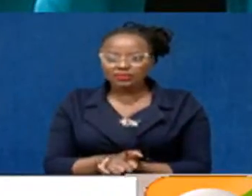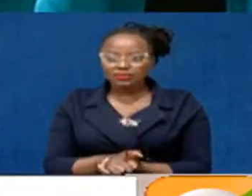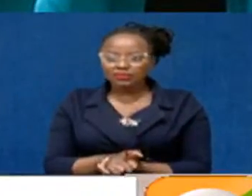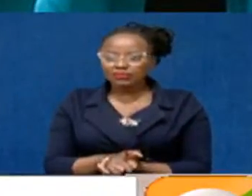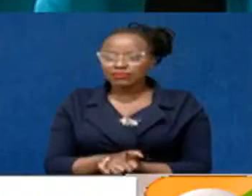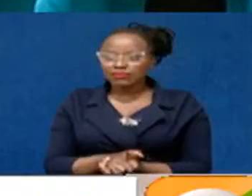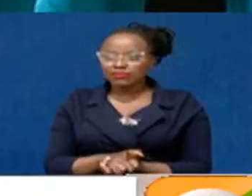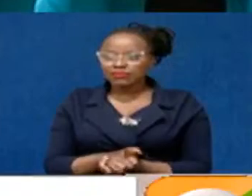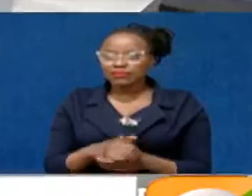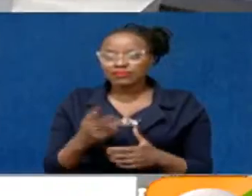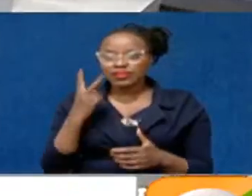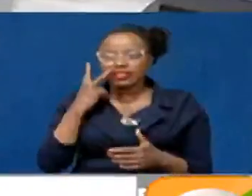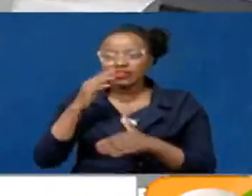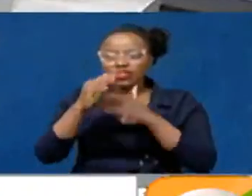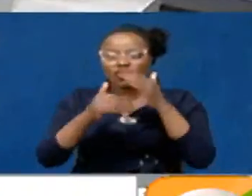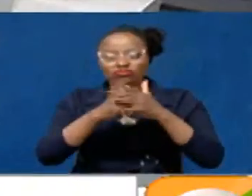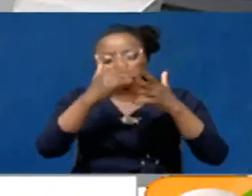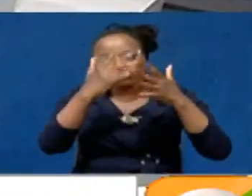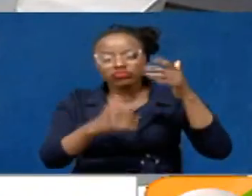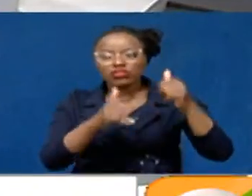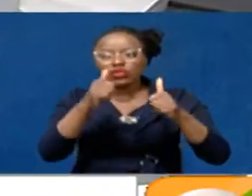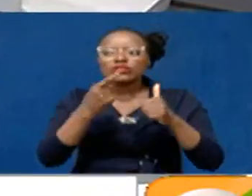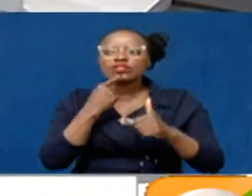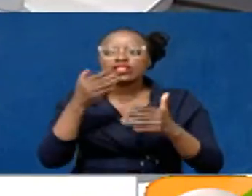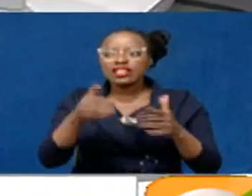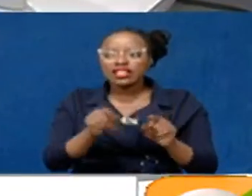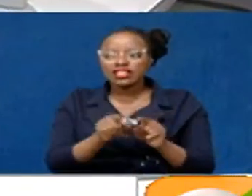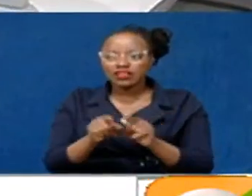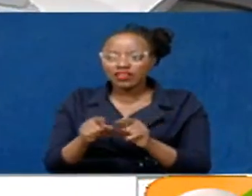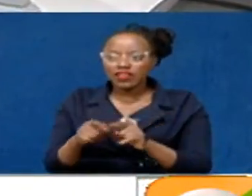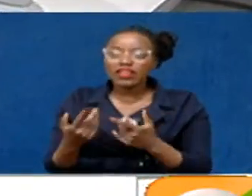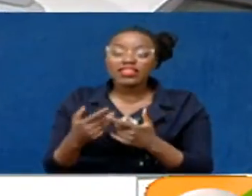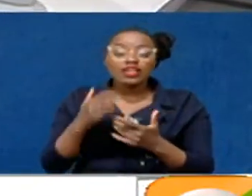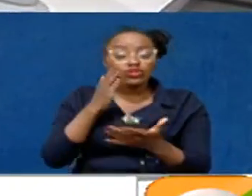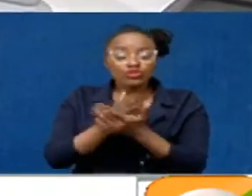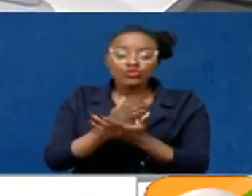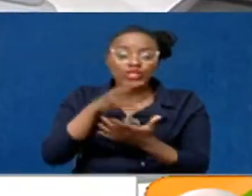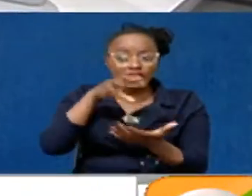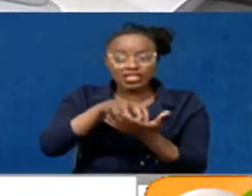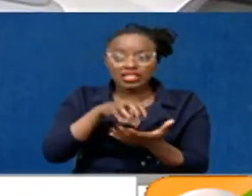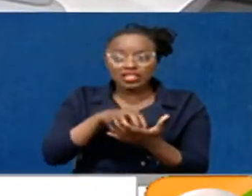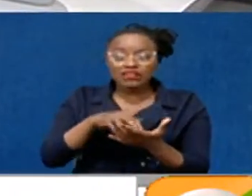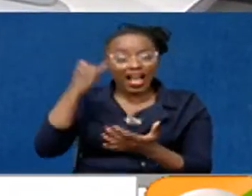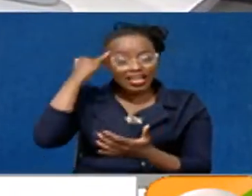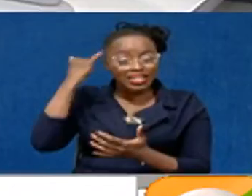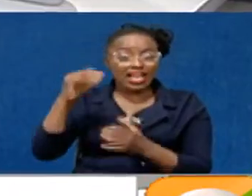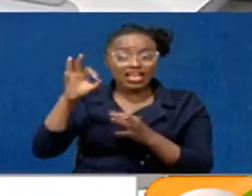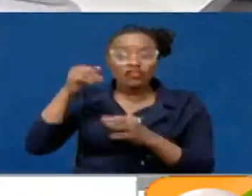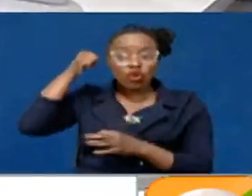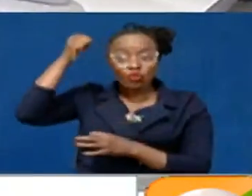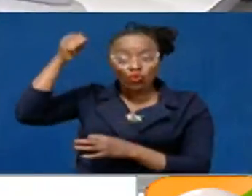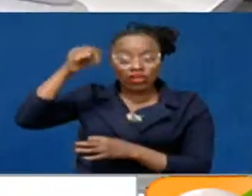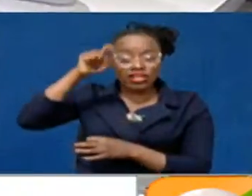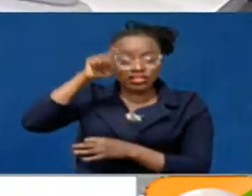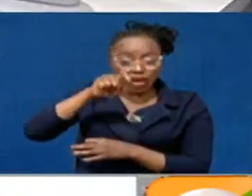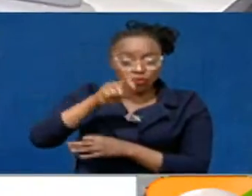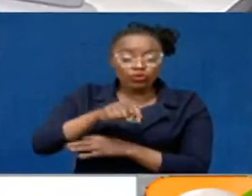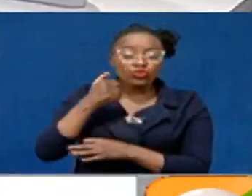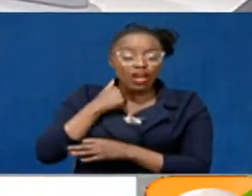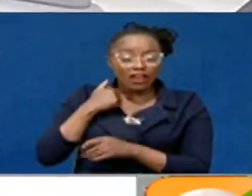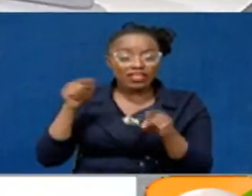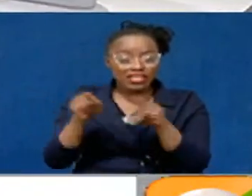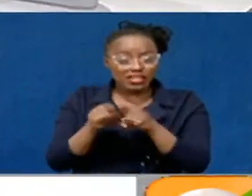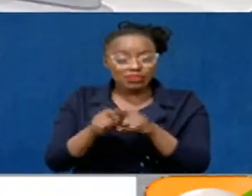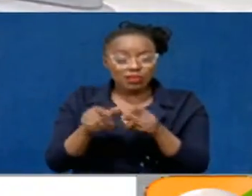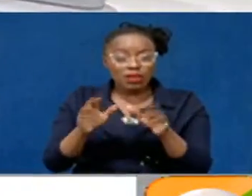You see, all these things that we say here are the ideal situation. This is ideally, if politics was to be played the way it is to